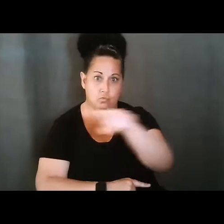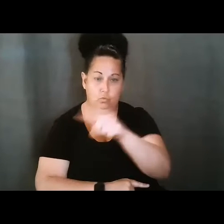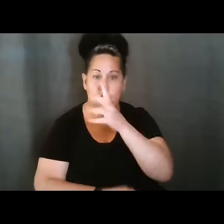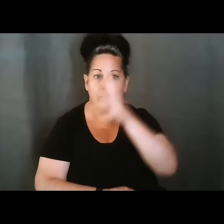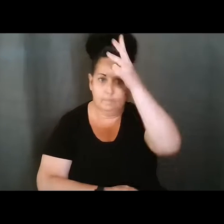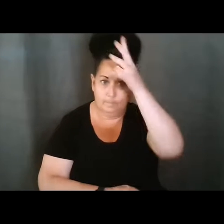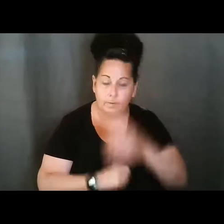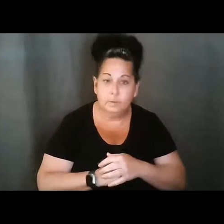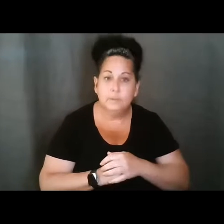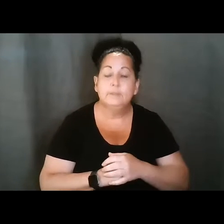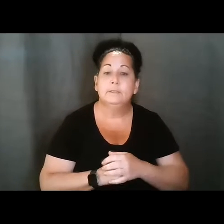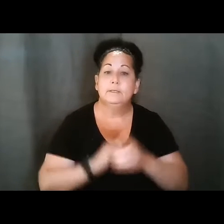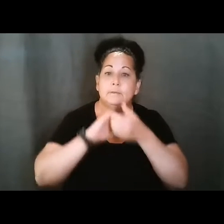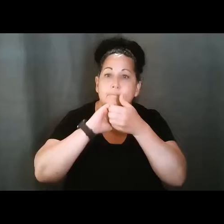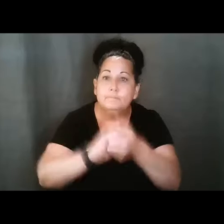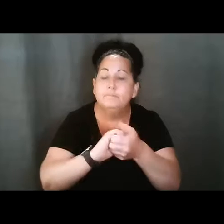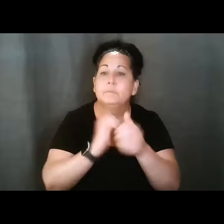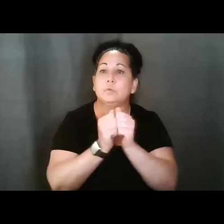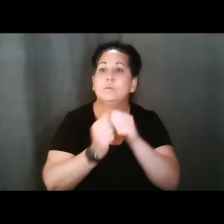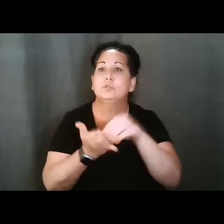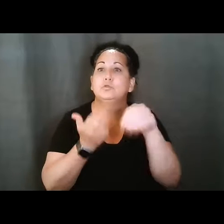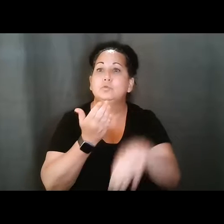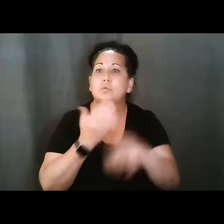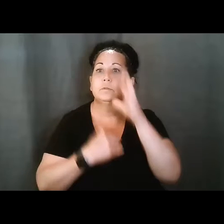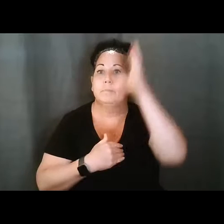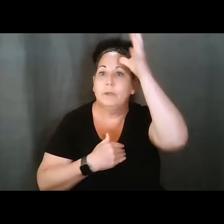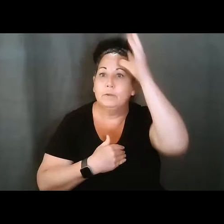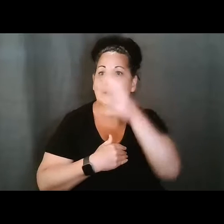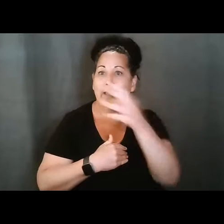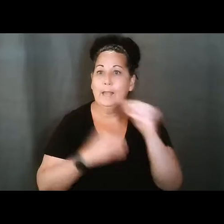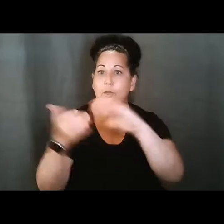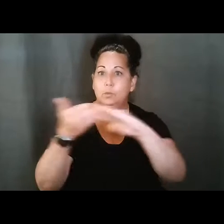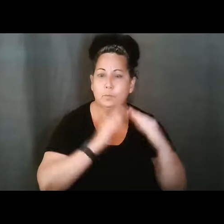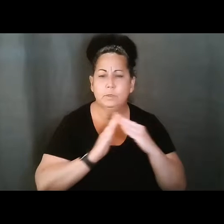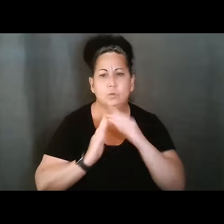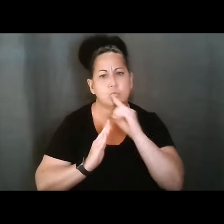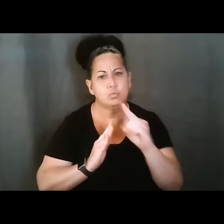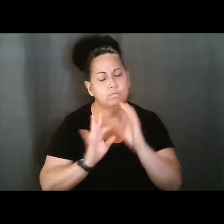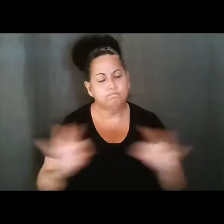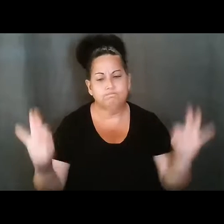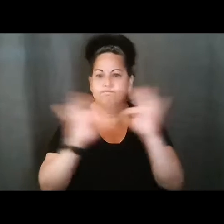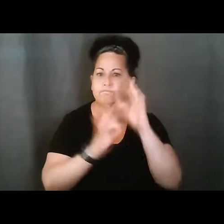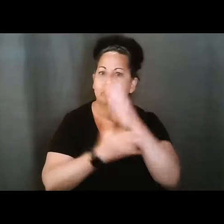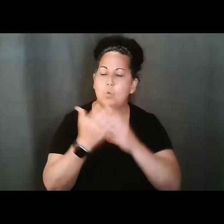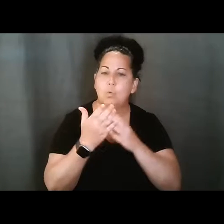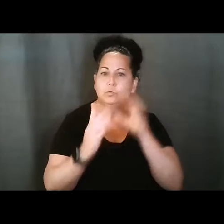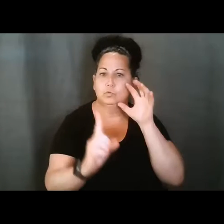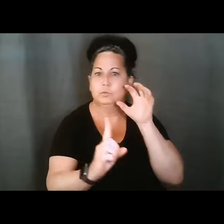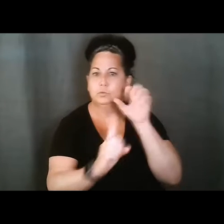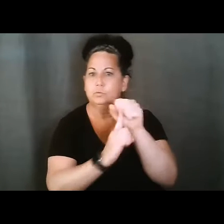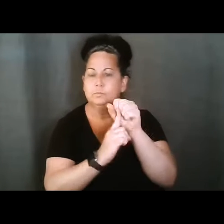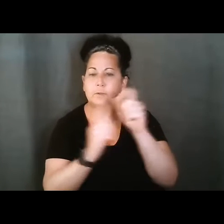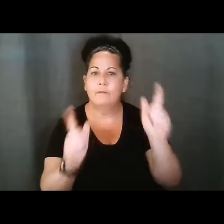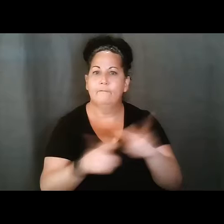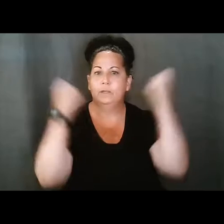Partnering with students, parents, and the community is a key part of achieving victory in our